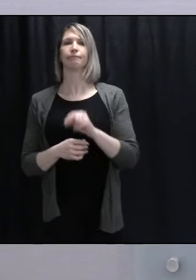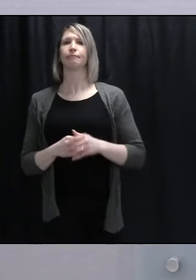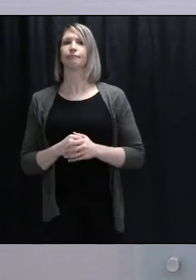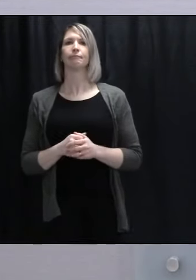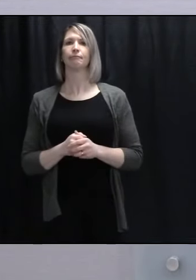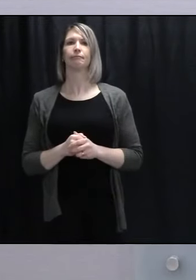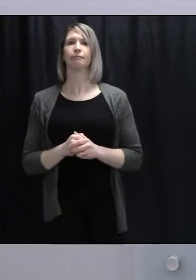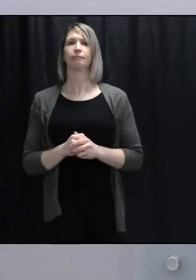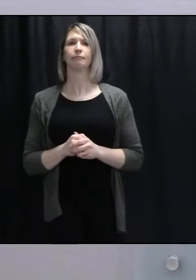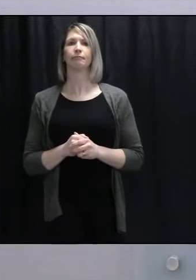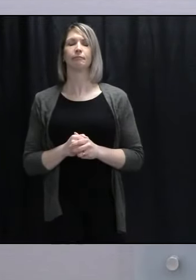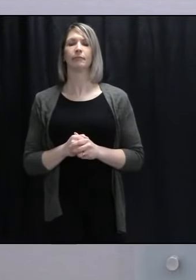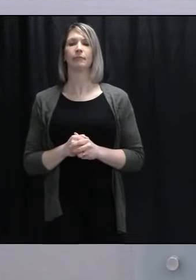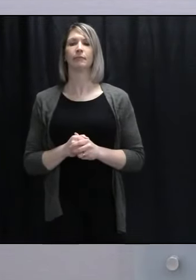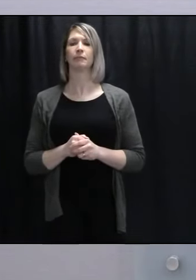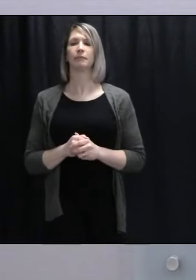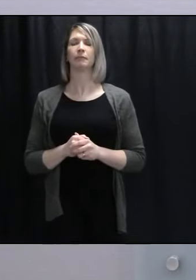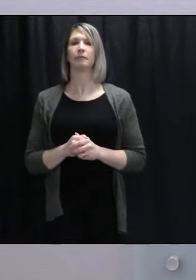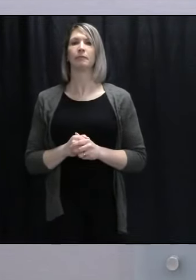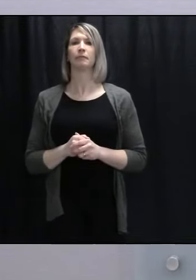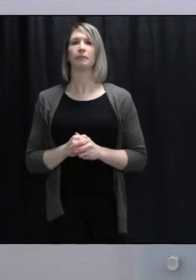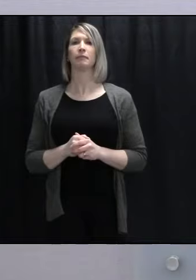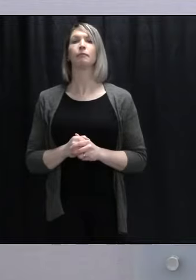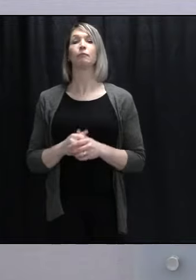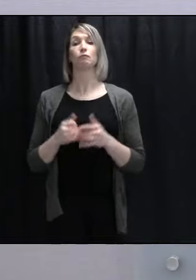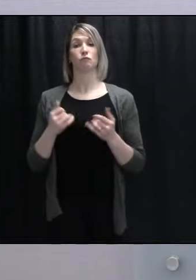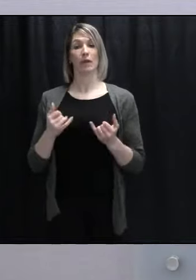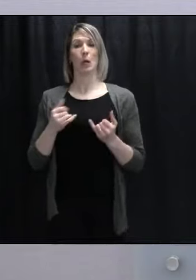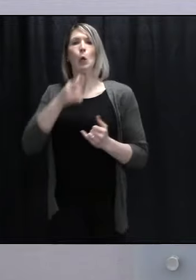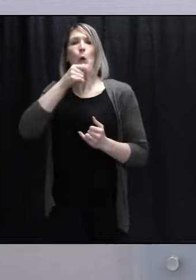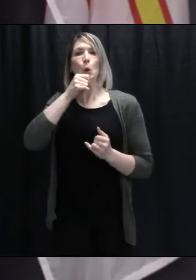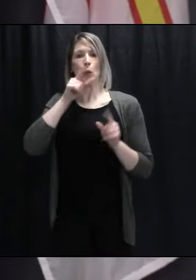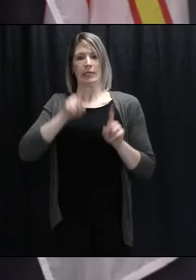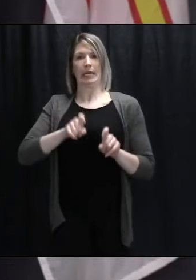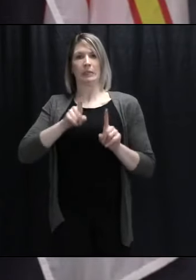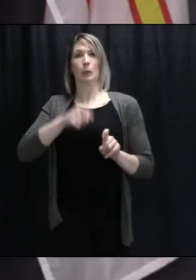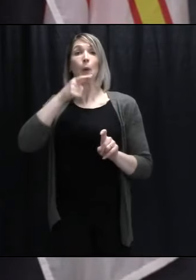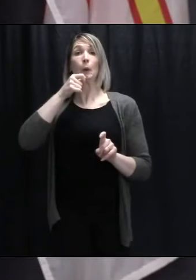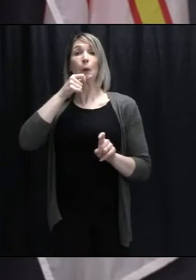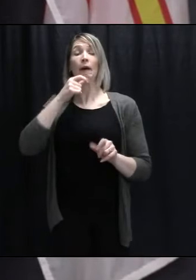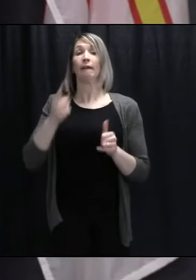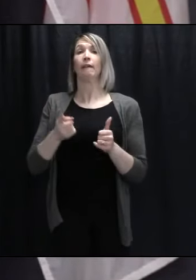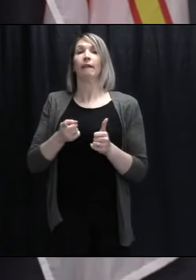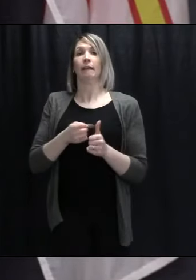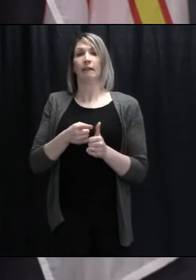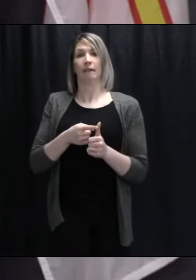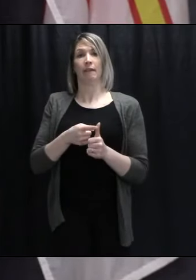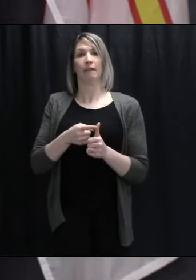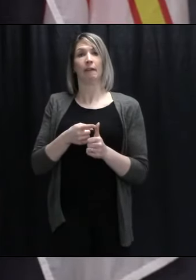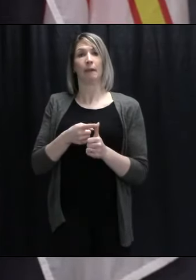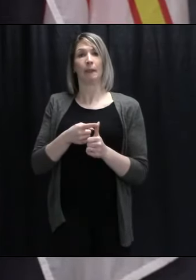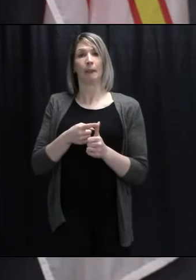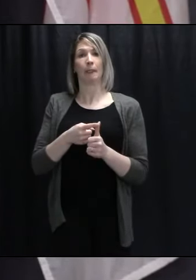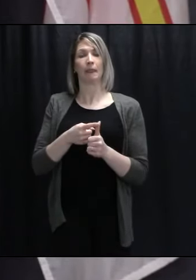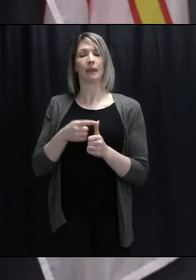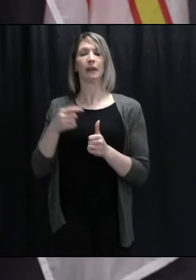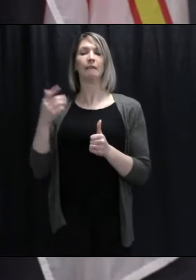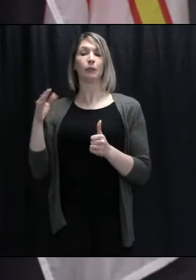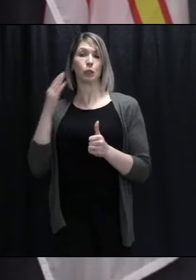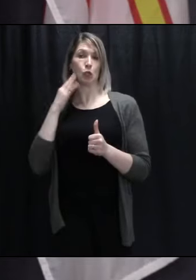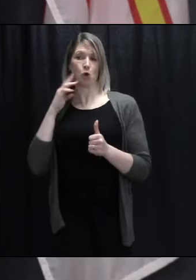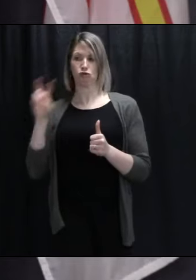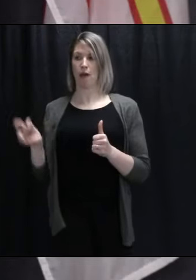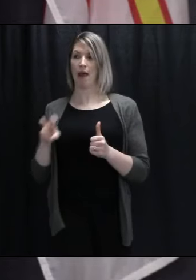asking is if people, what we are testing or who we are testing, if people have a known